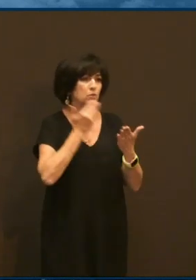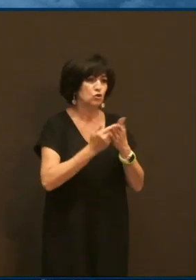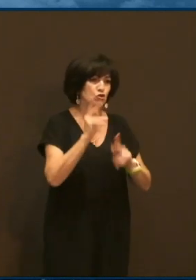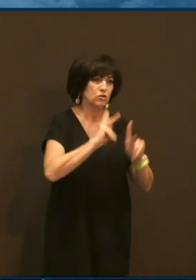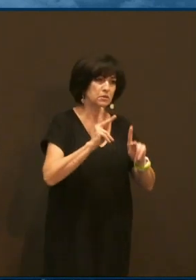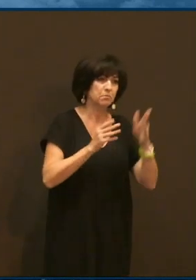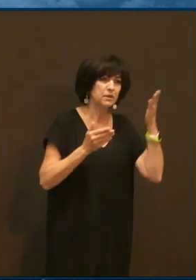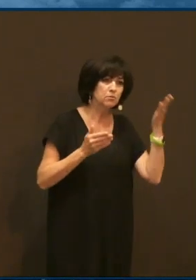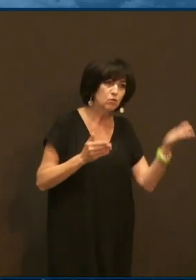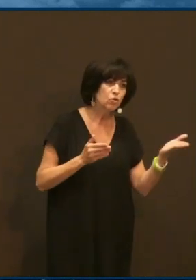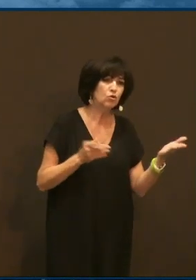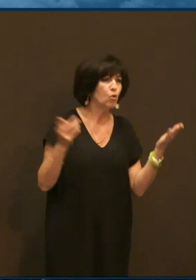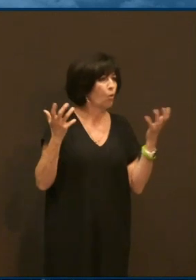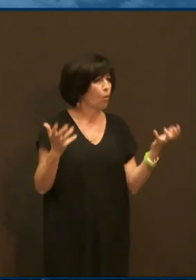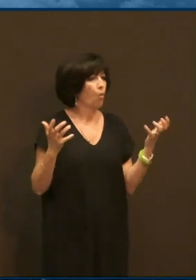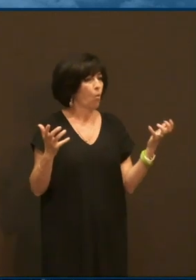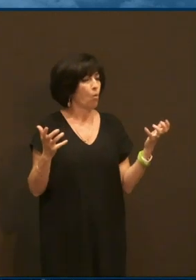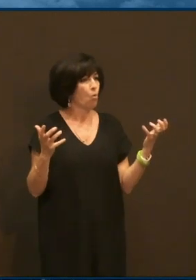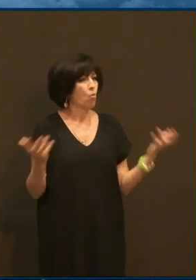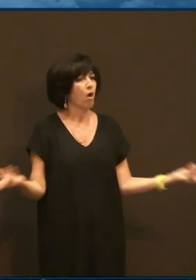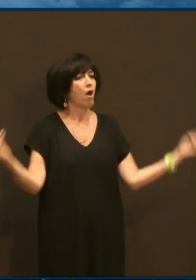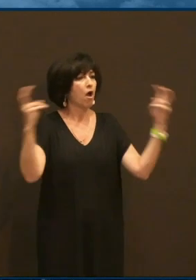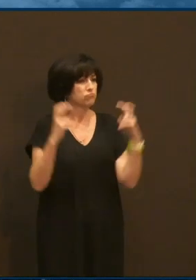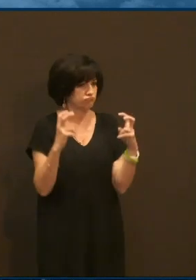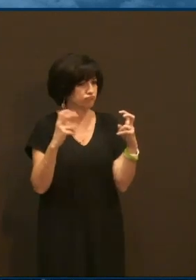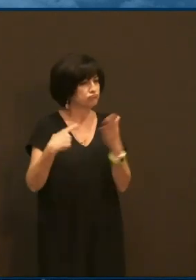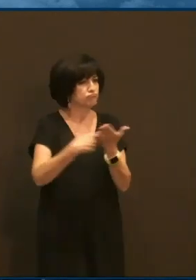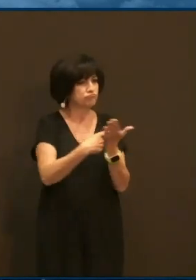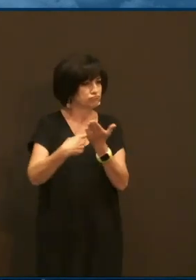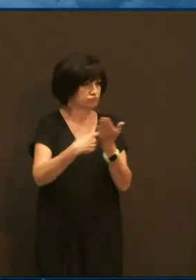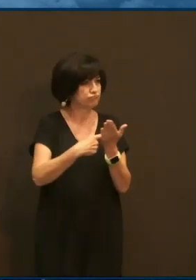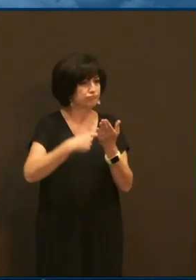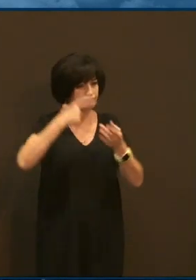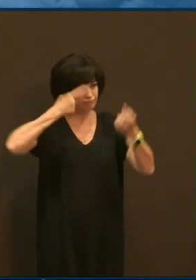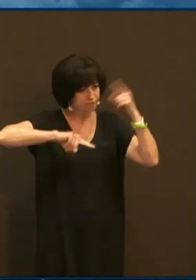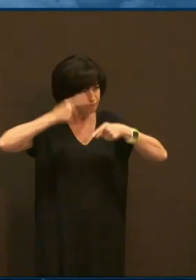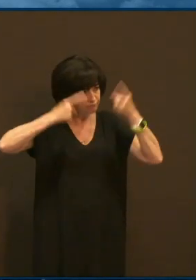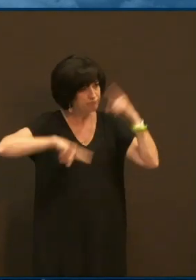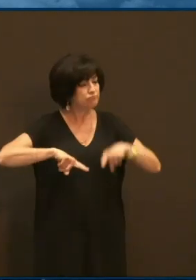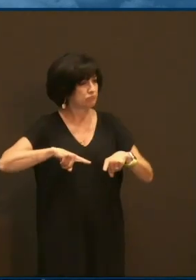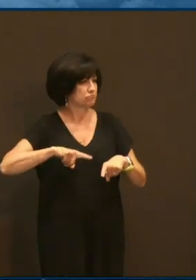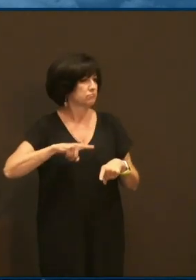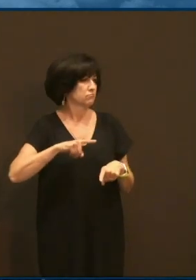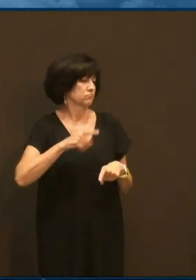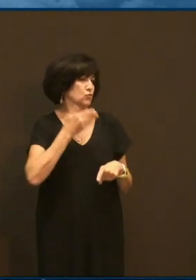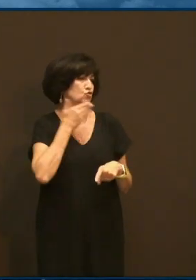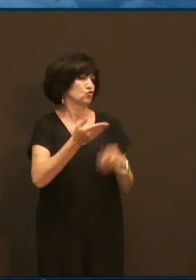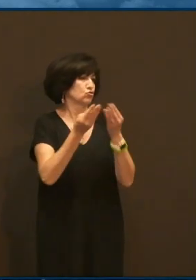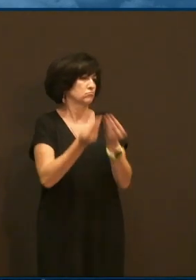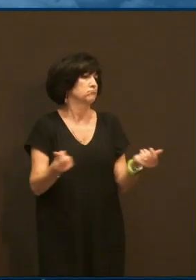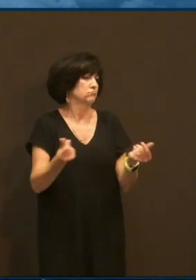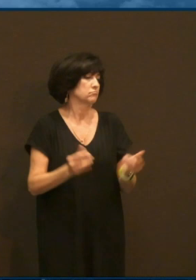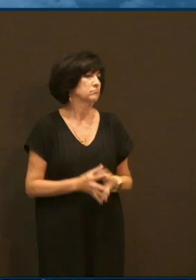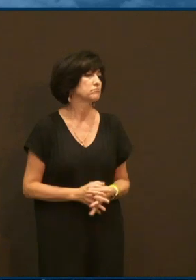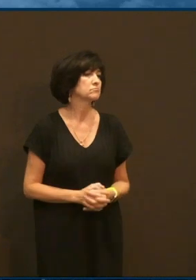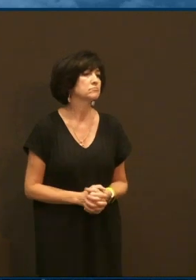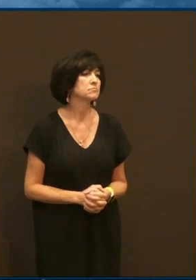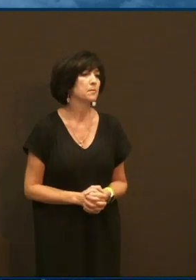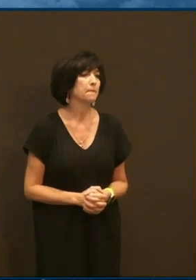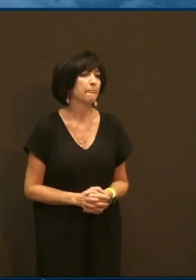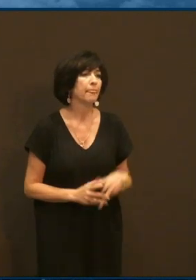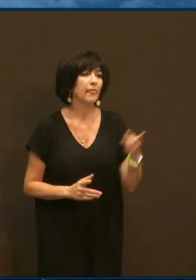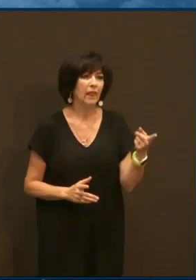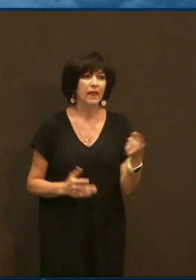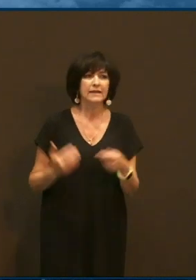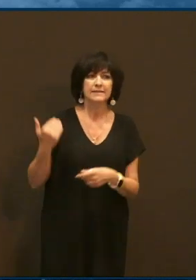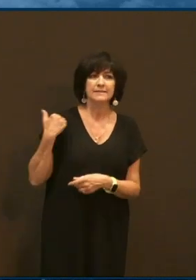where we can make real progress here in our state. All right, last question from Melissa Steele at Cape Gazette. Since January, the governor's task force